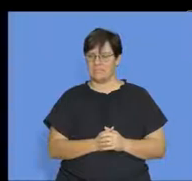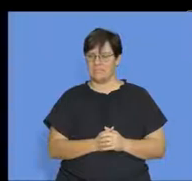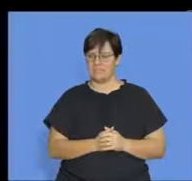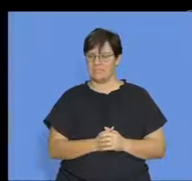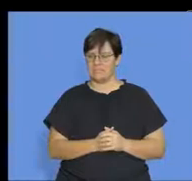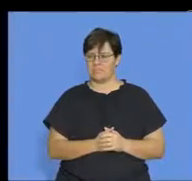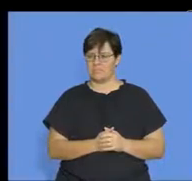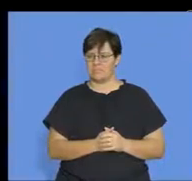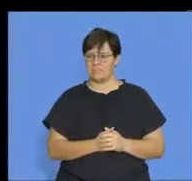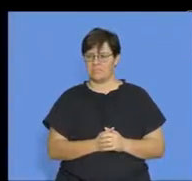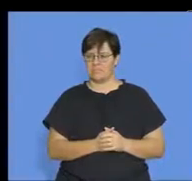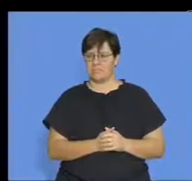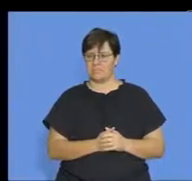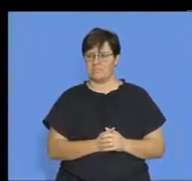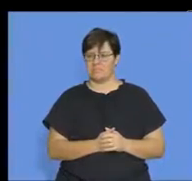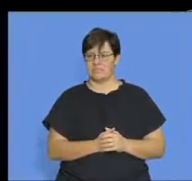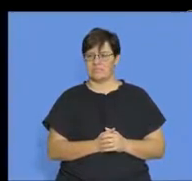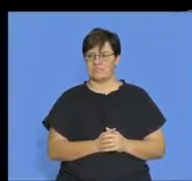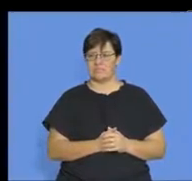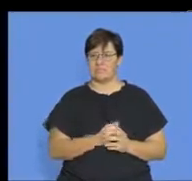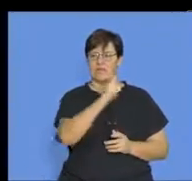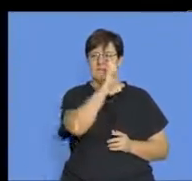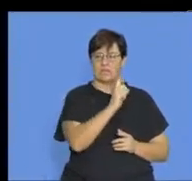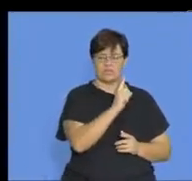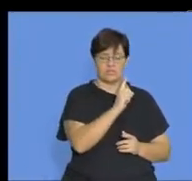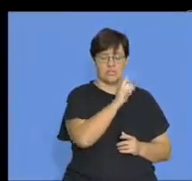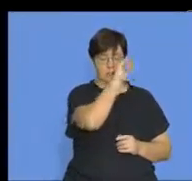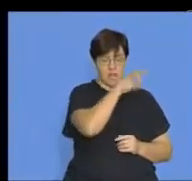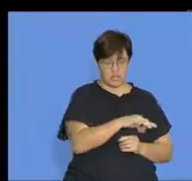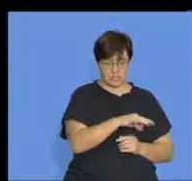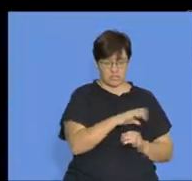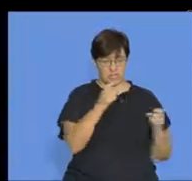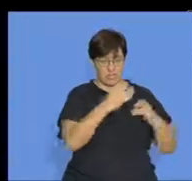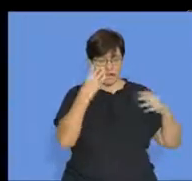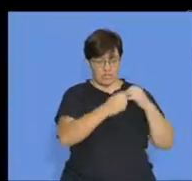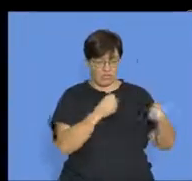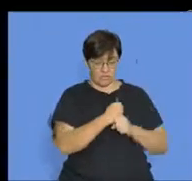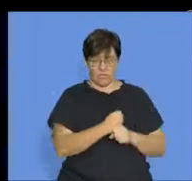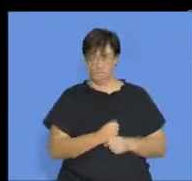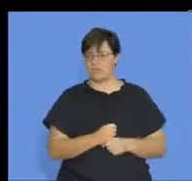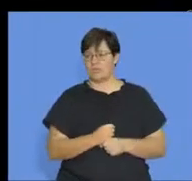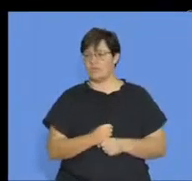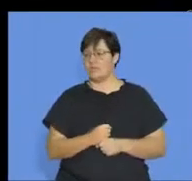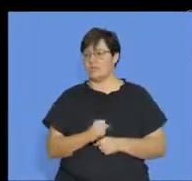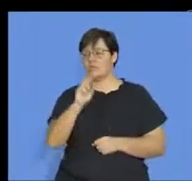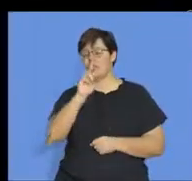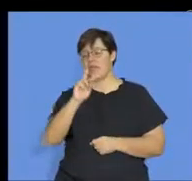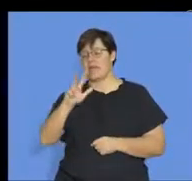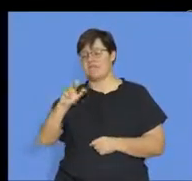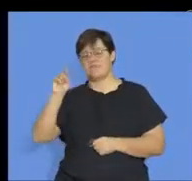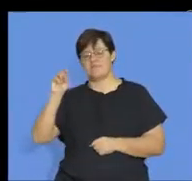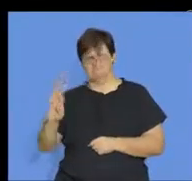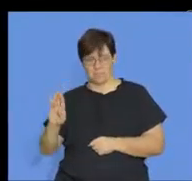so let's just quickly draw up a timeline for Candace. So 1st of March, beginning of the year, and